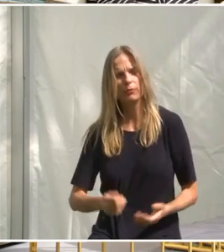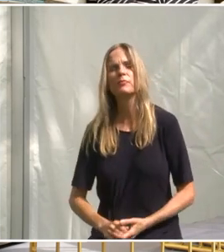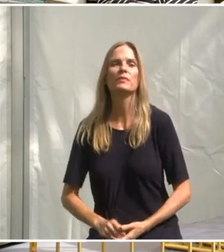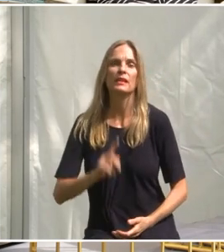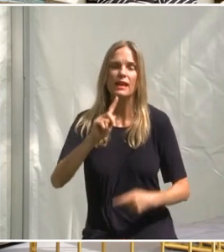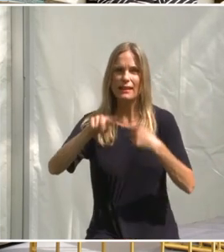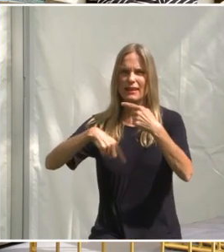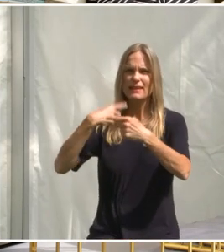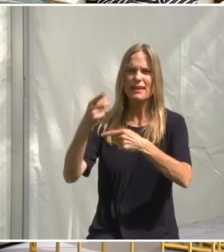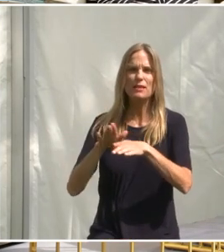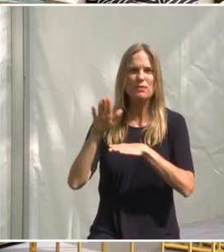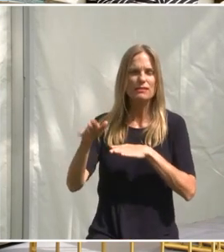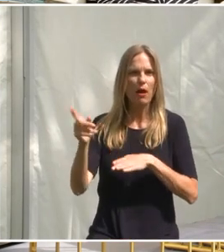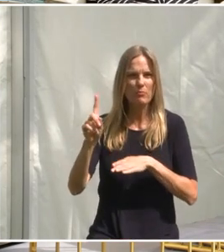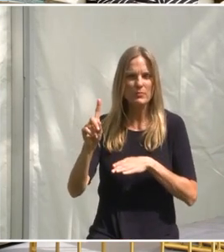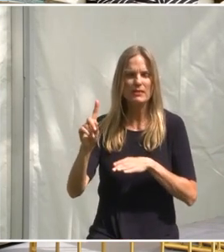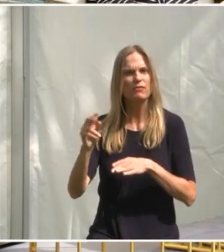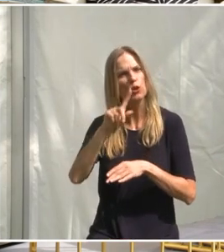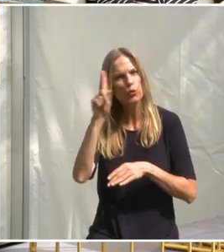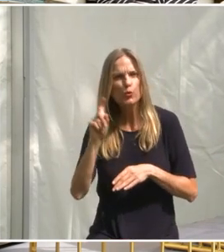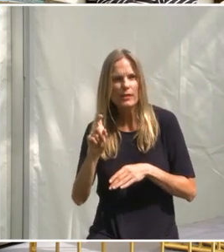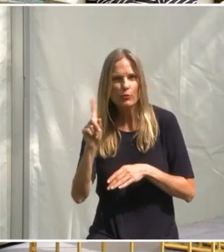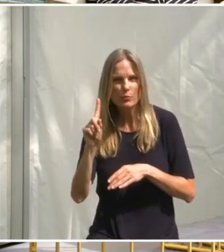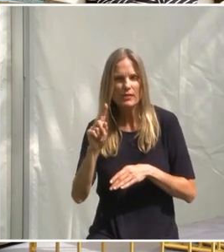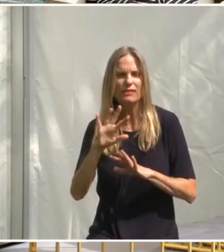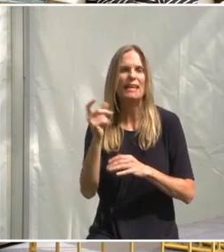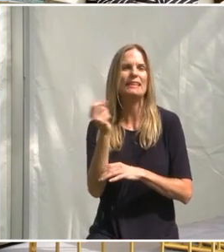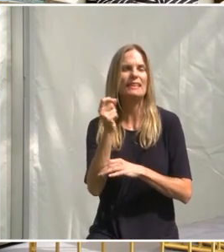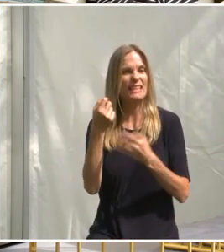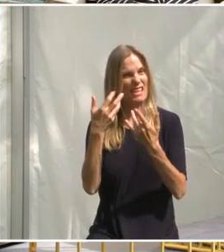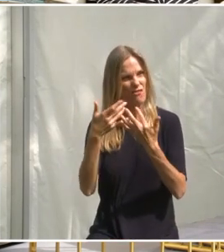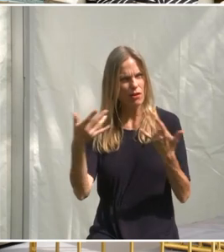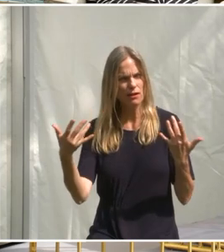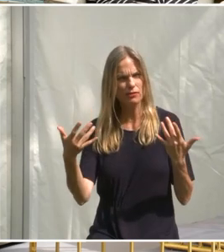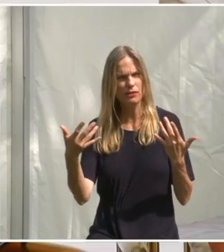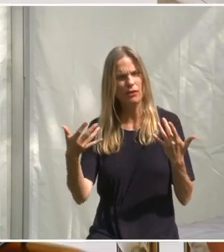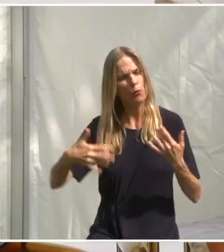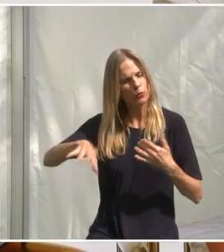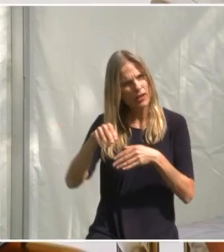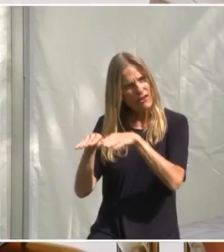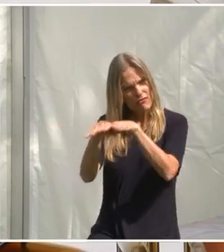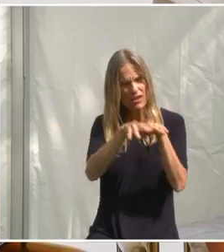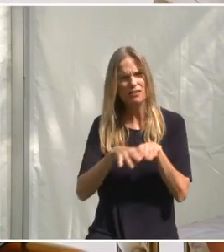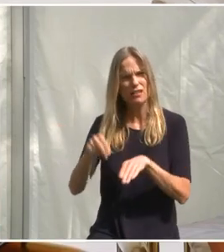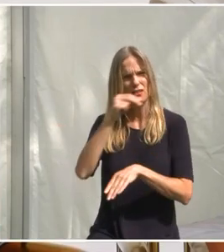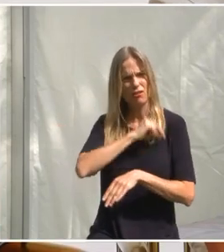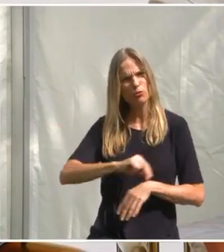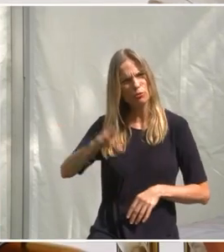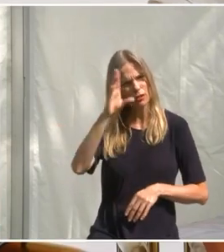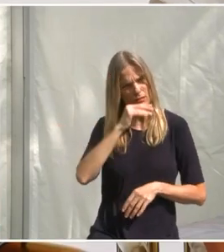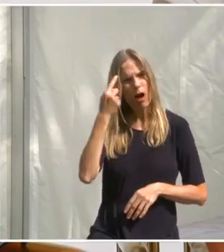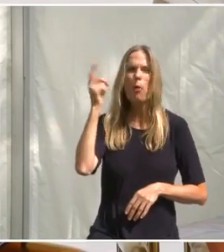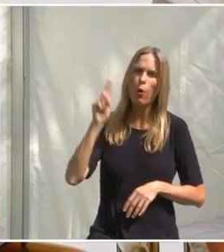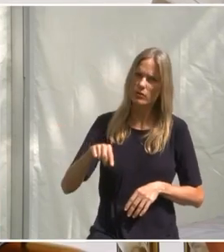that, are we able to use the digital tools in a, equal way? Because otherwise the divide will